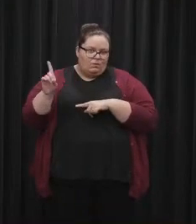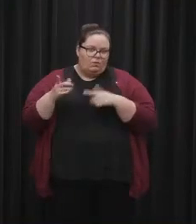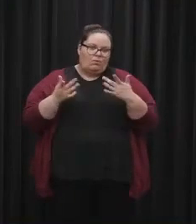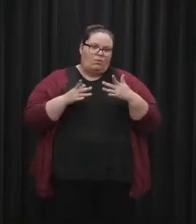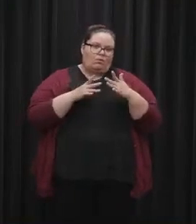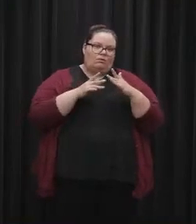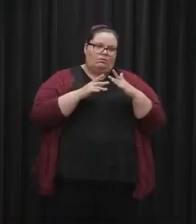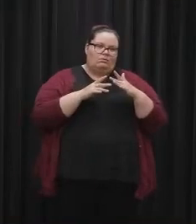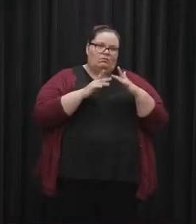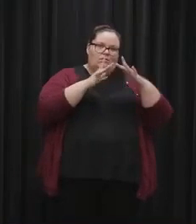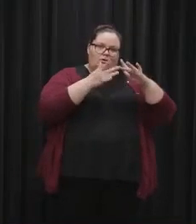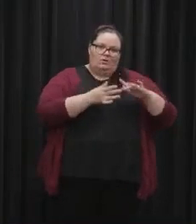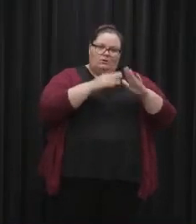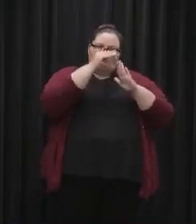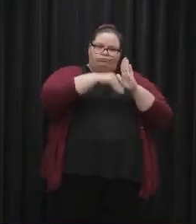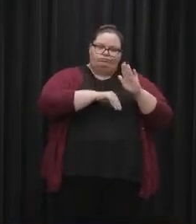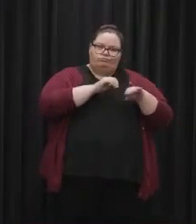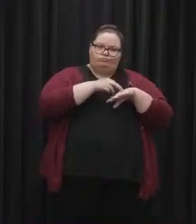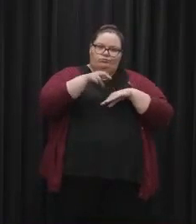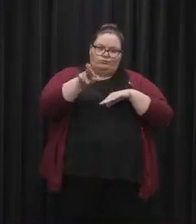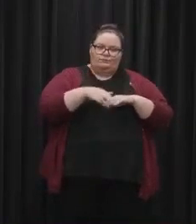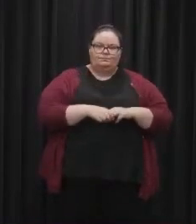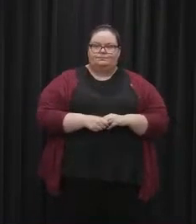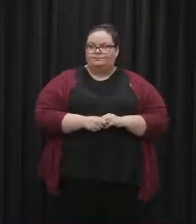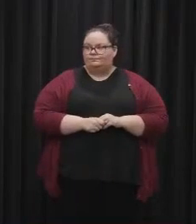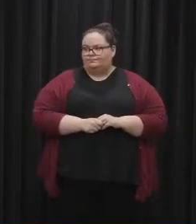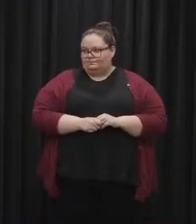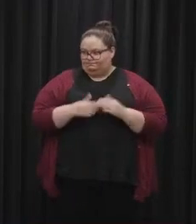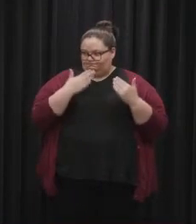form. Thank you. Ms. Lyle?